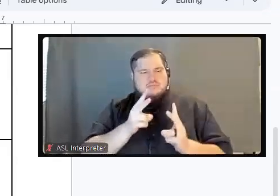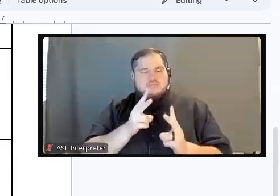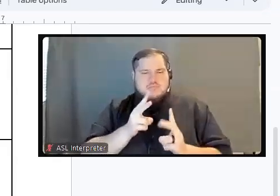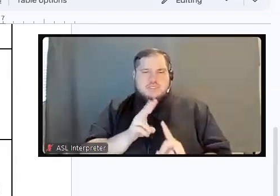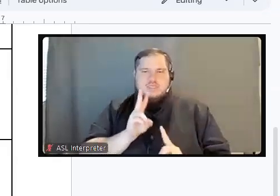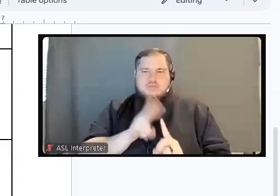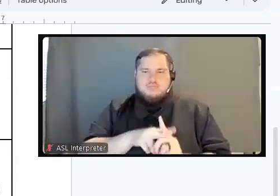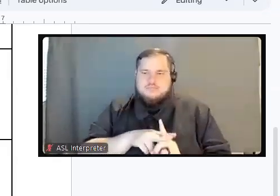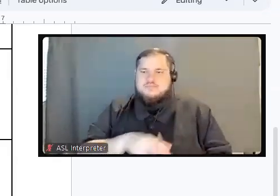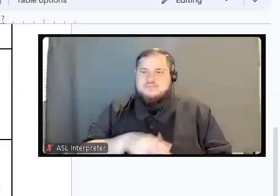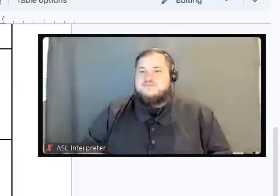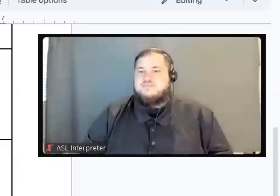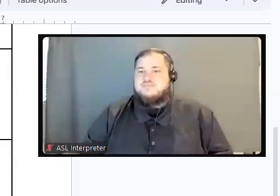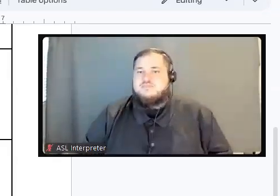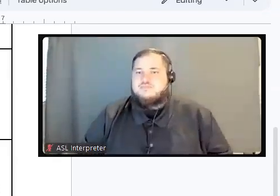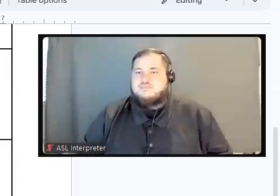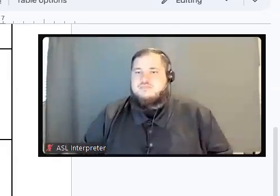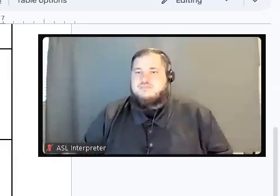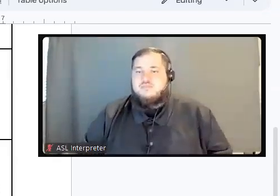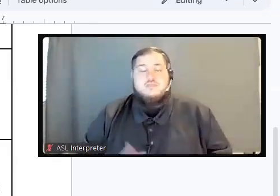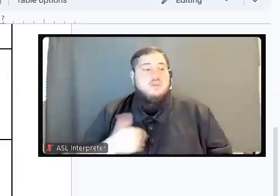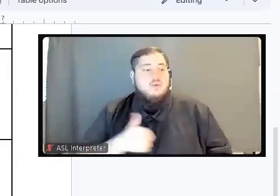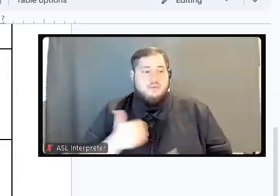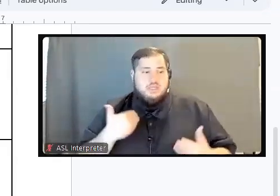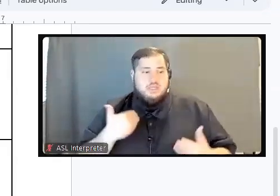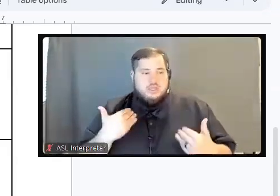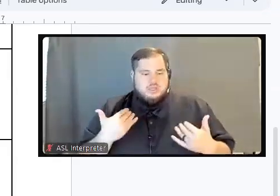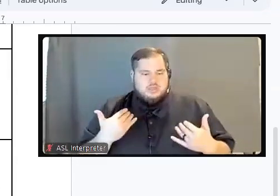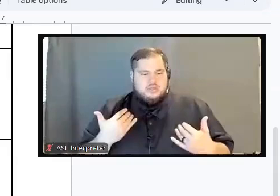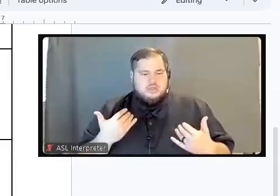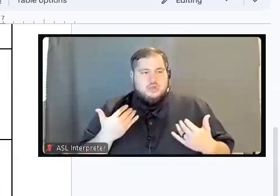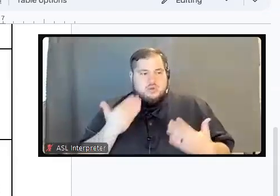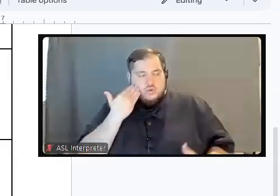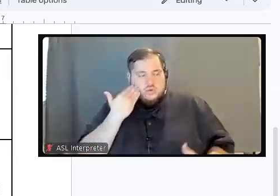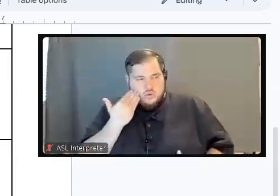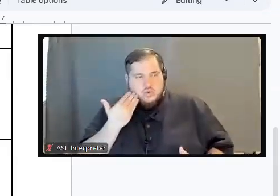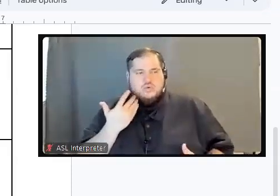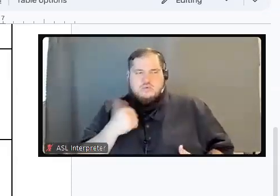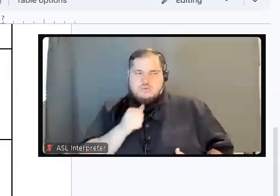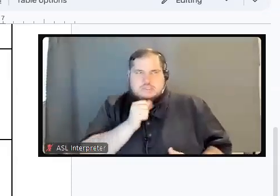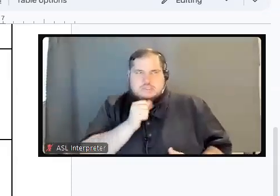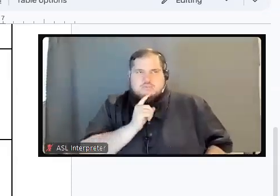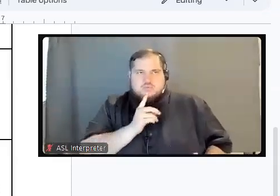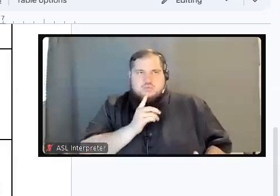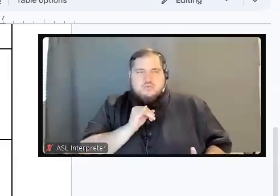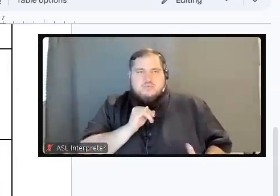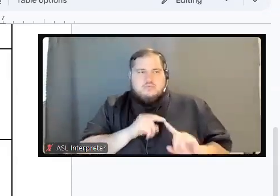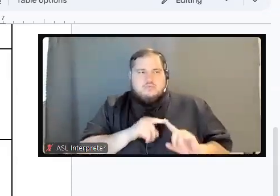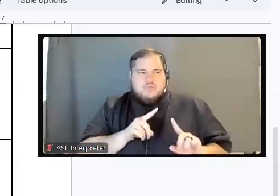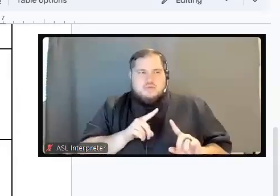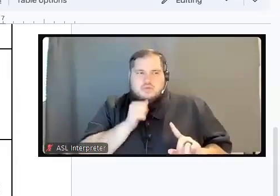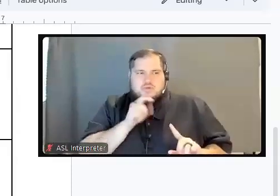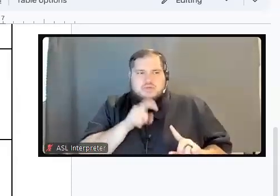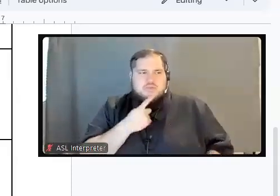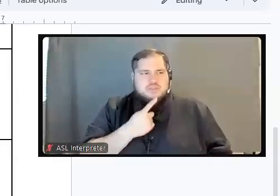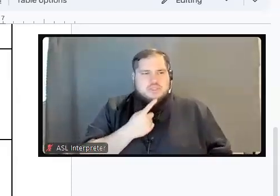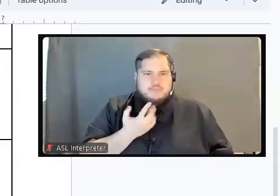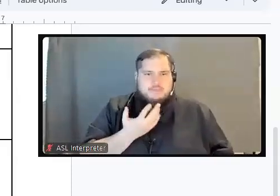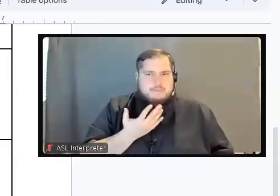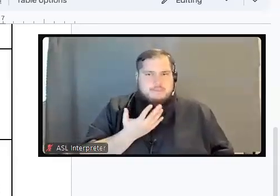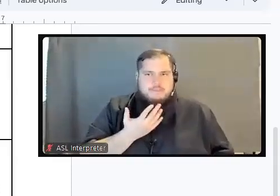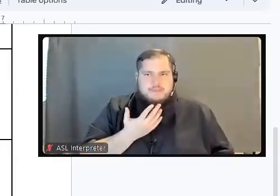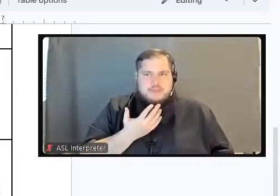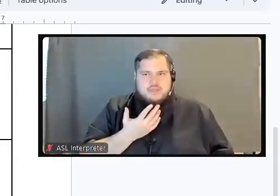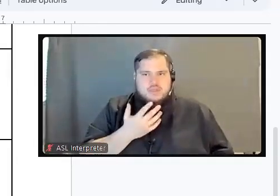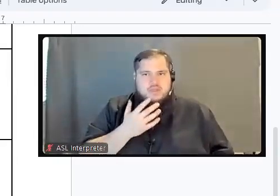So That we know of, that's coming, that plans on it anyway, right? We aren't sure. We have to say goodbye to